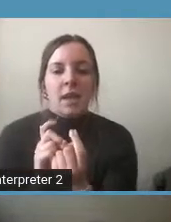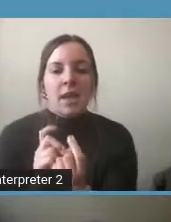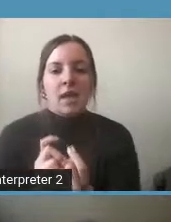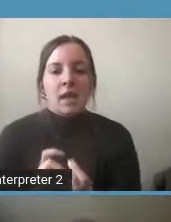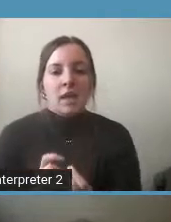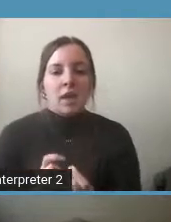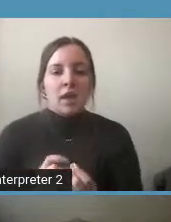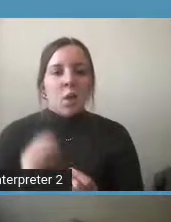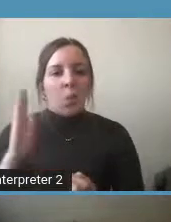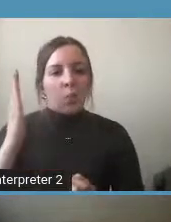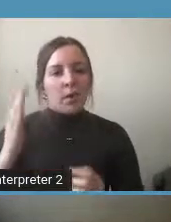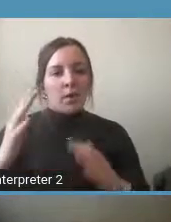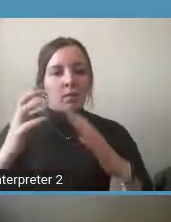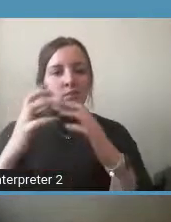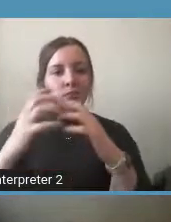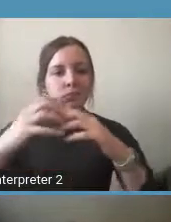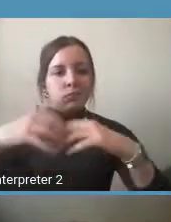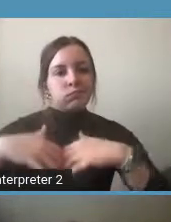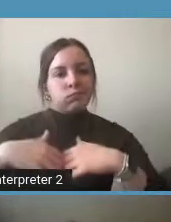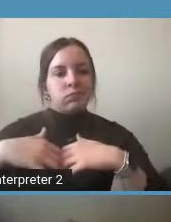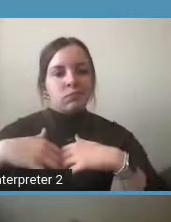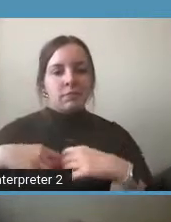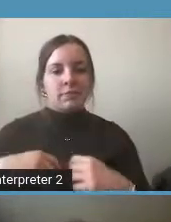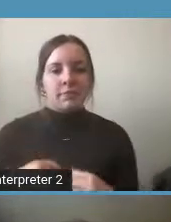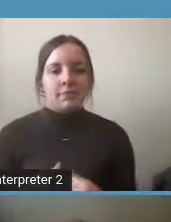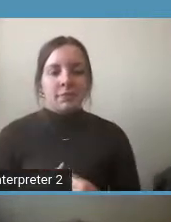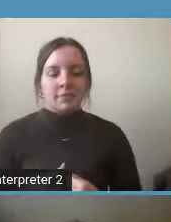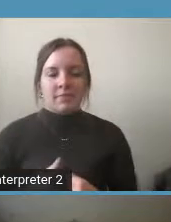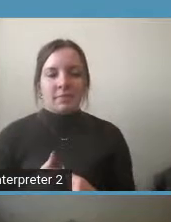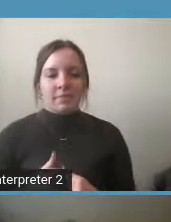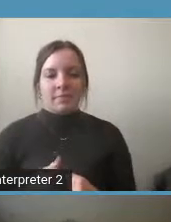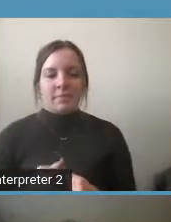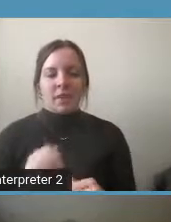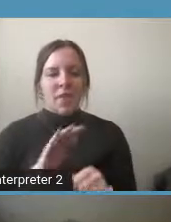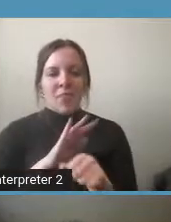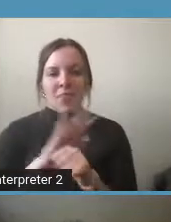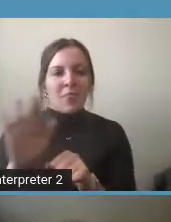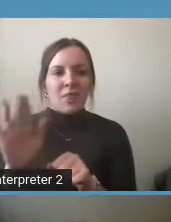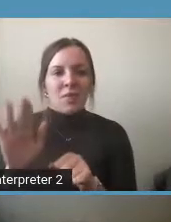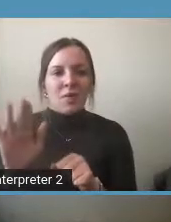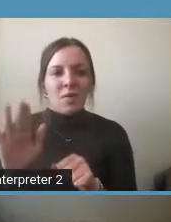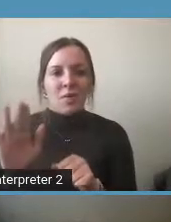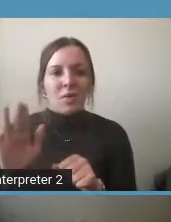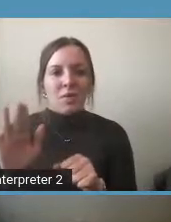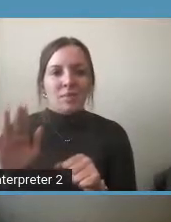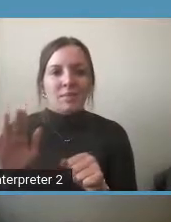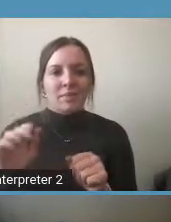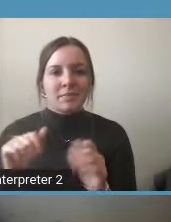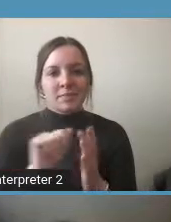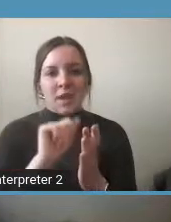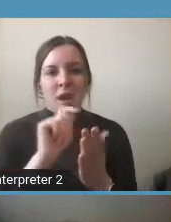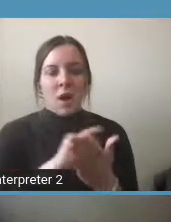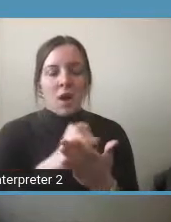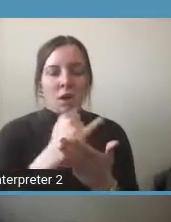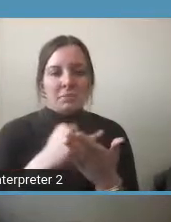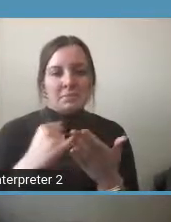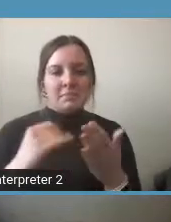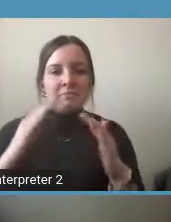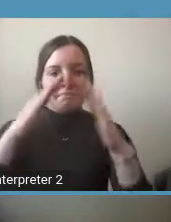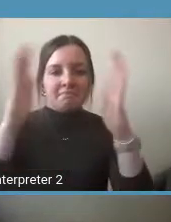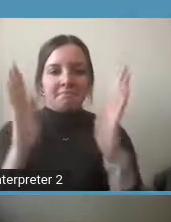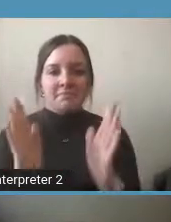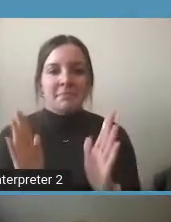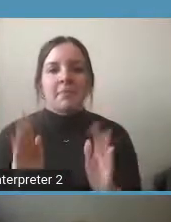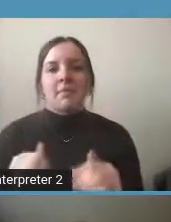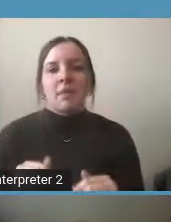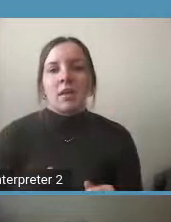whole, the whole sculpture and the whole sandstone environment. I think I have another